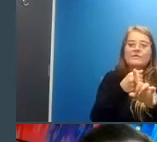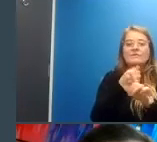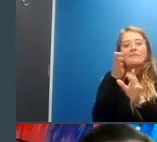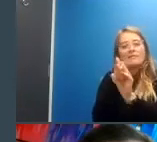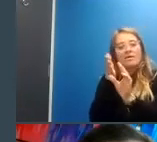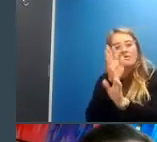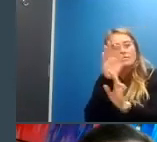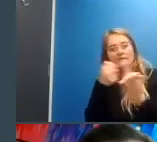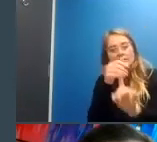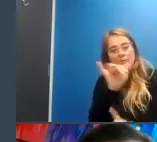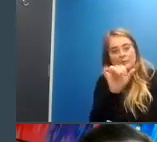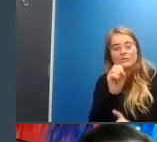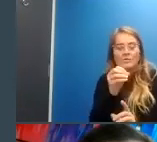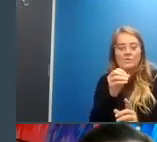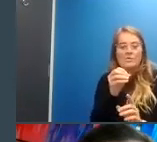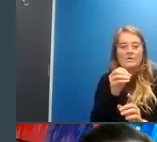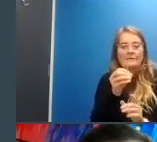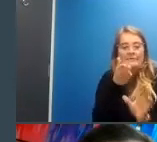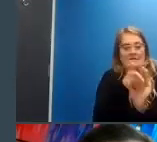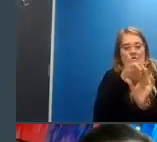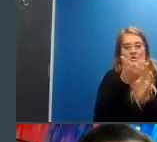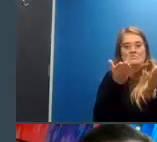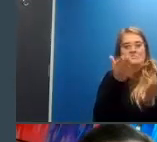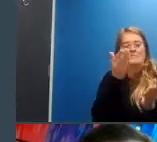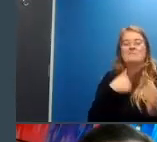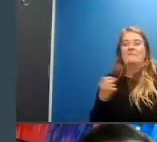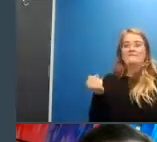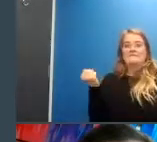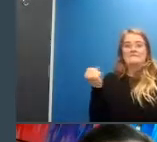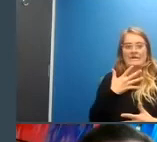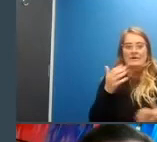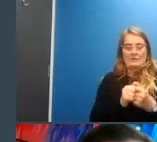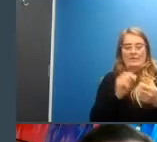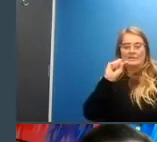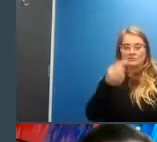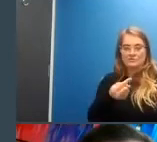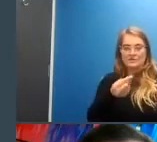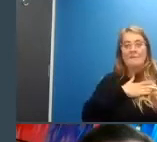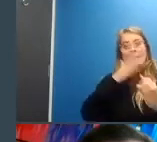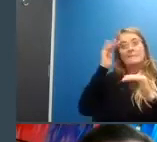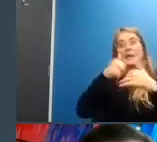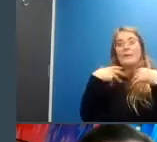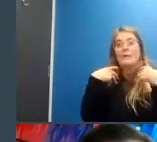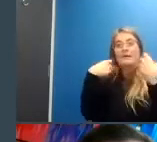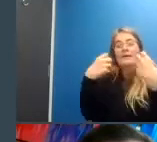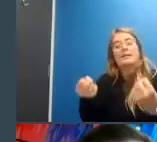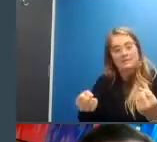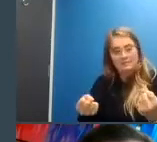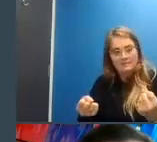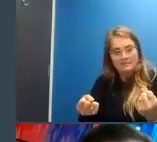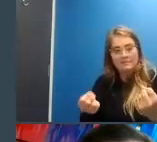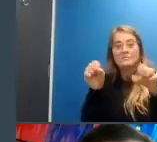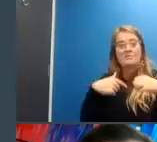recover. So the psychology might look at the fears associated with the injury and your expectations for recovery. Is it possible for you